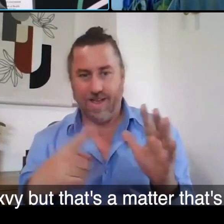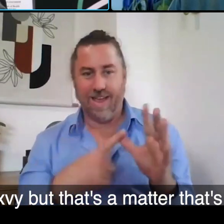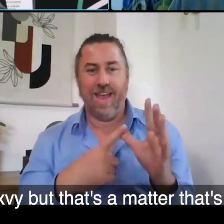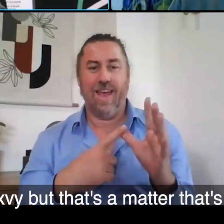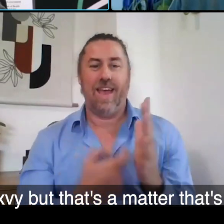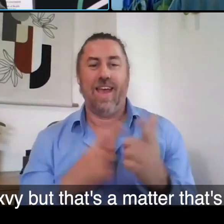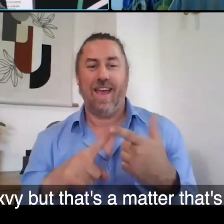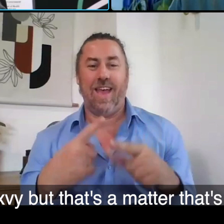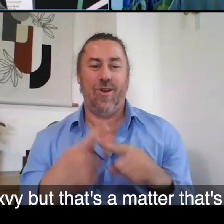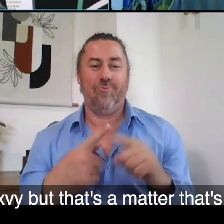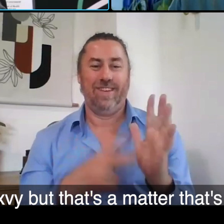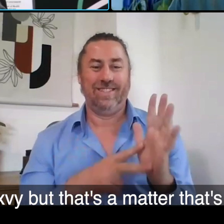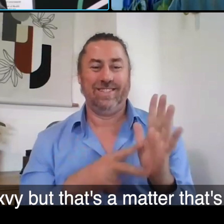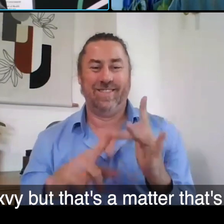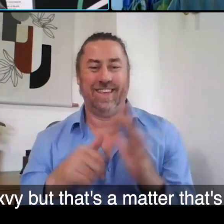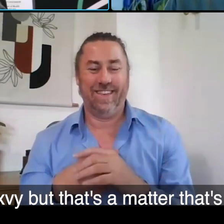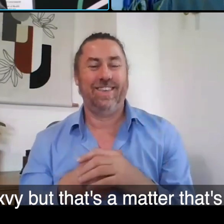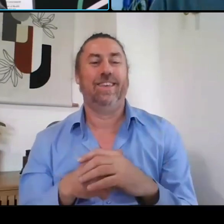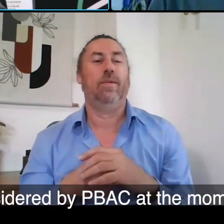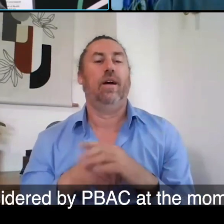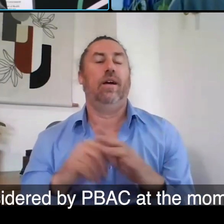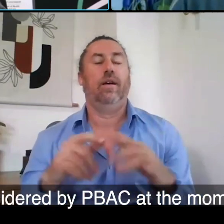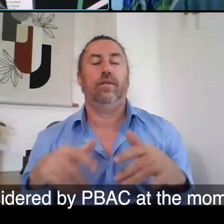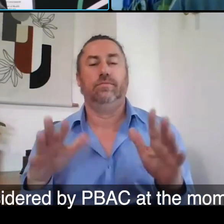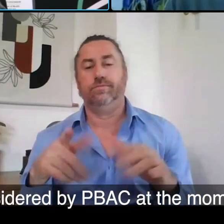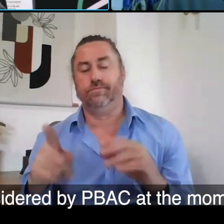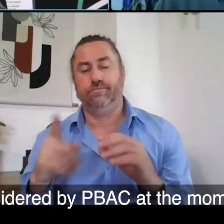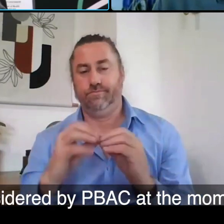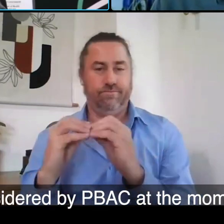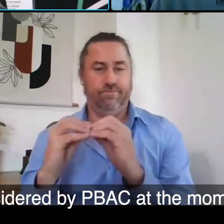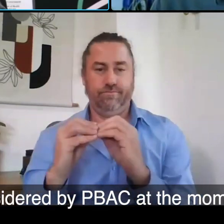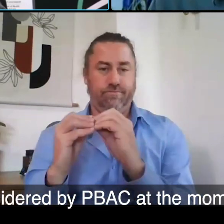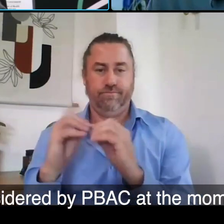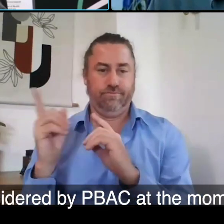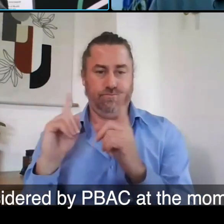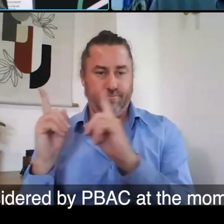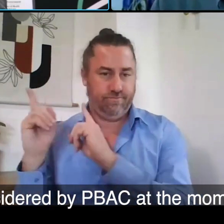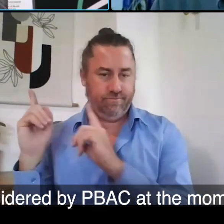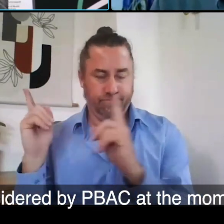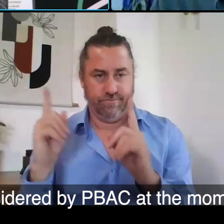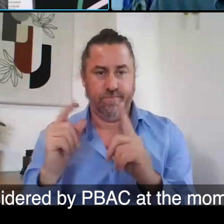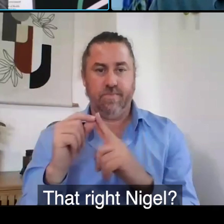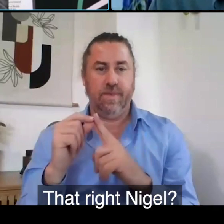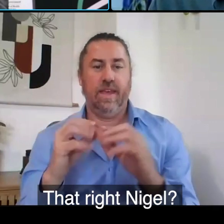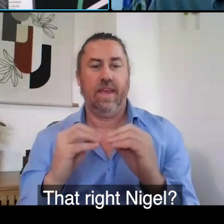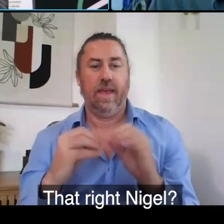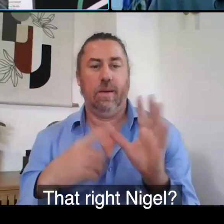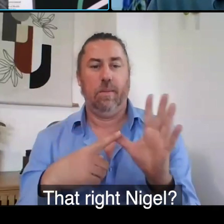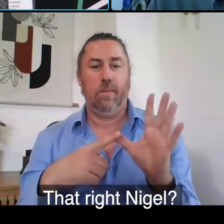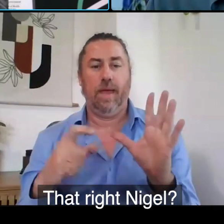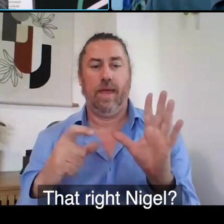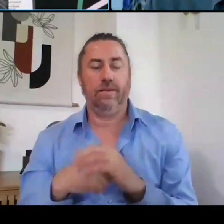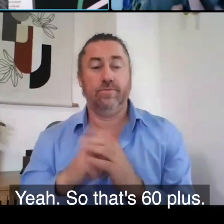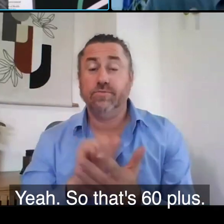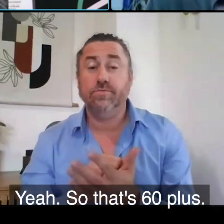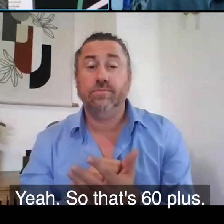Arexvy, but that's a matter that's being considered by PBAC at the moment. Is that right, Nigel?